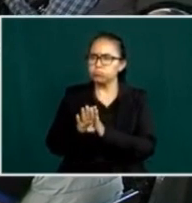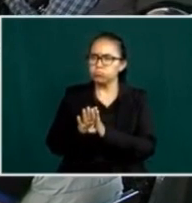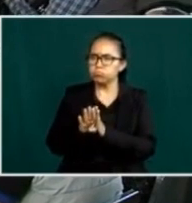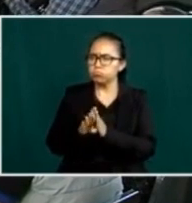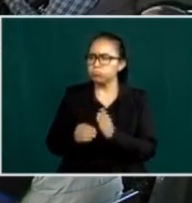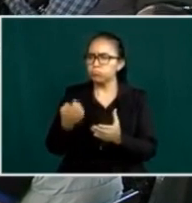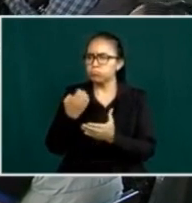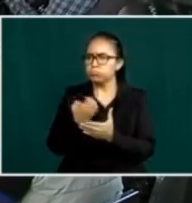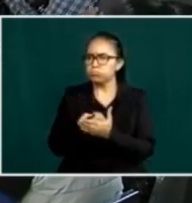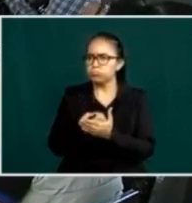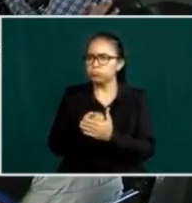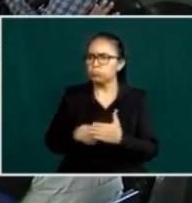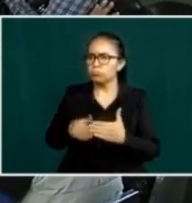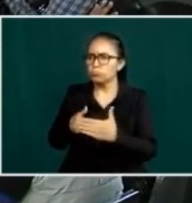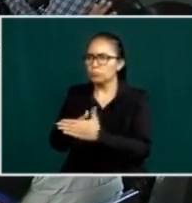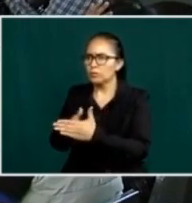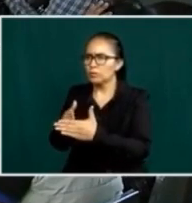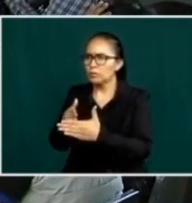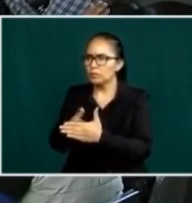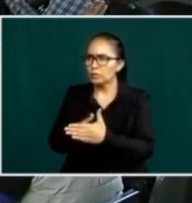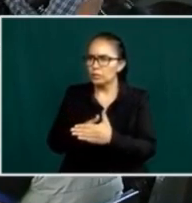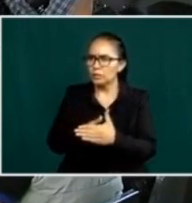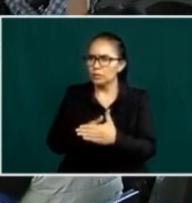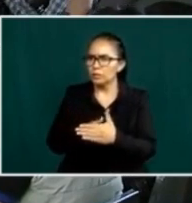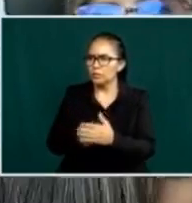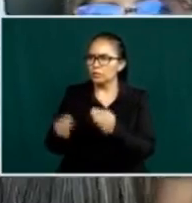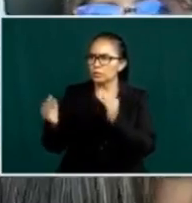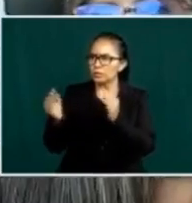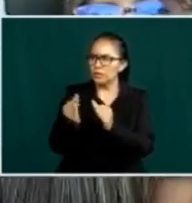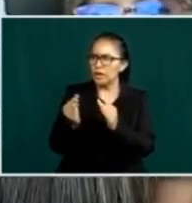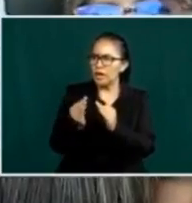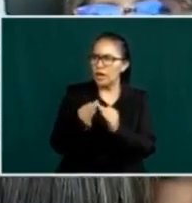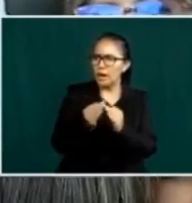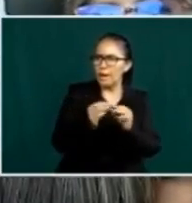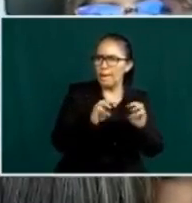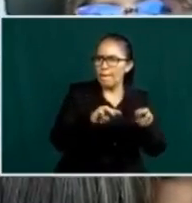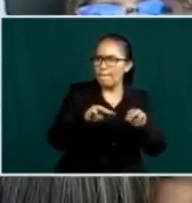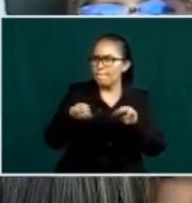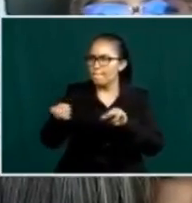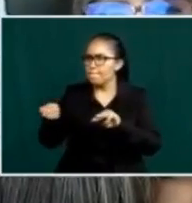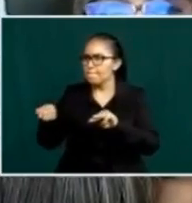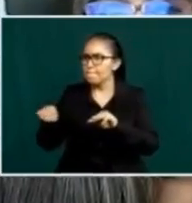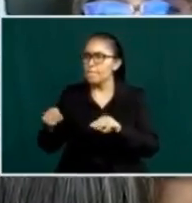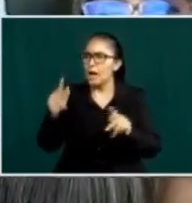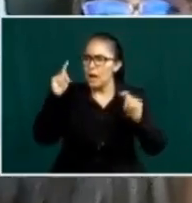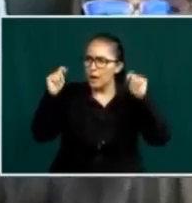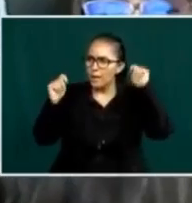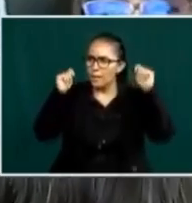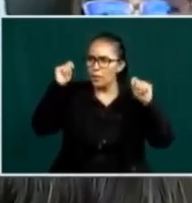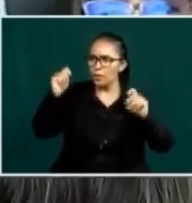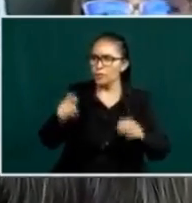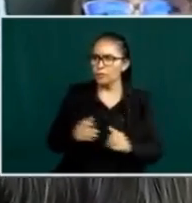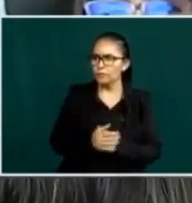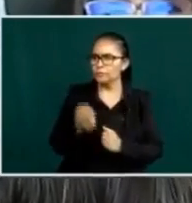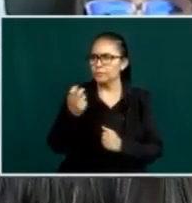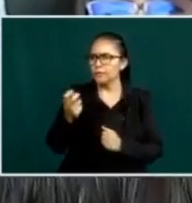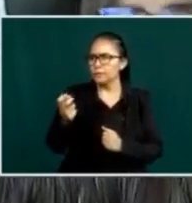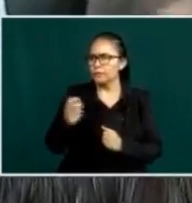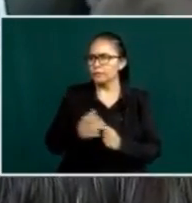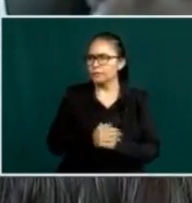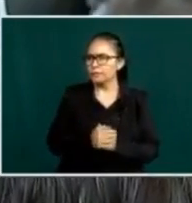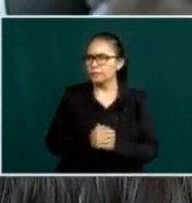nobody wants to land, invest in these lands because they can't get the titles.